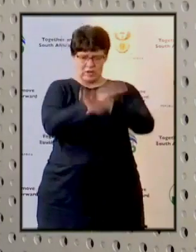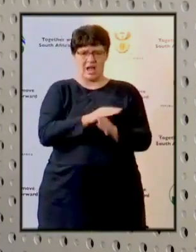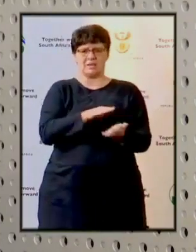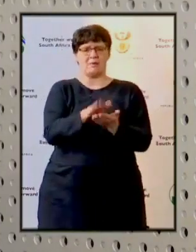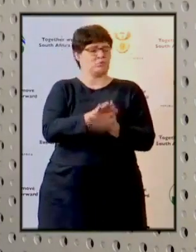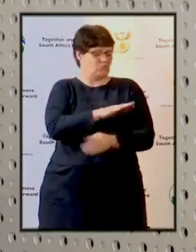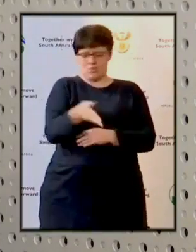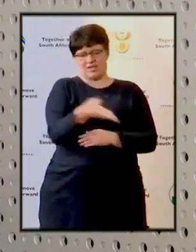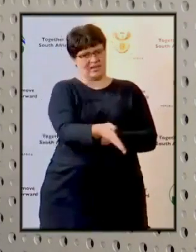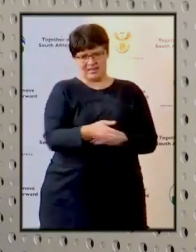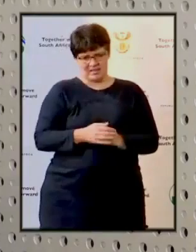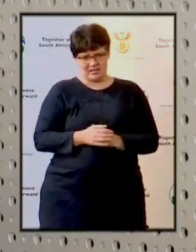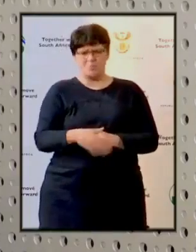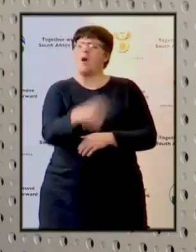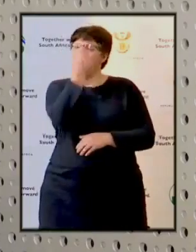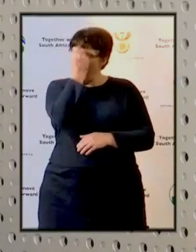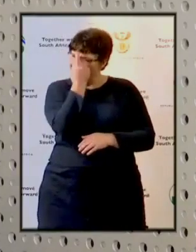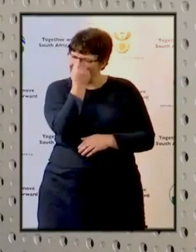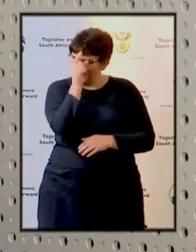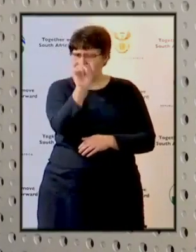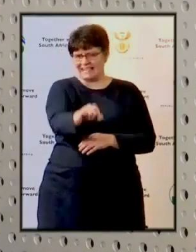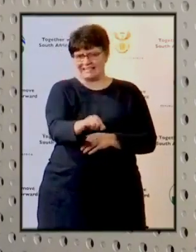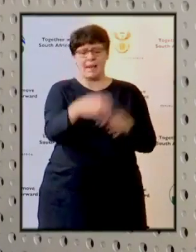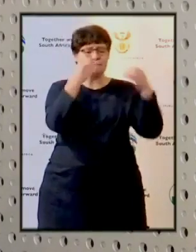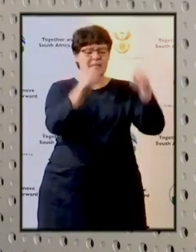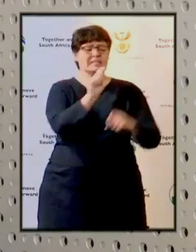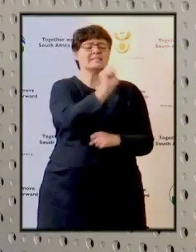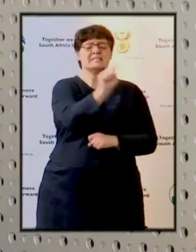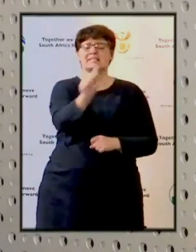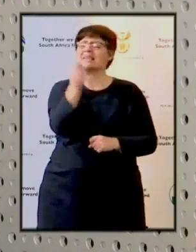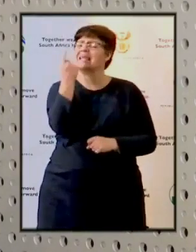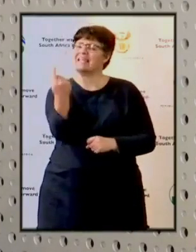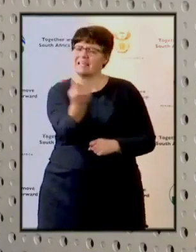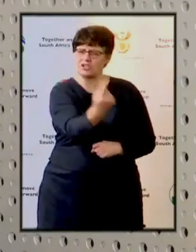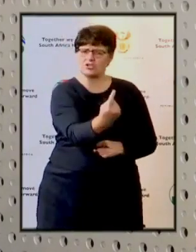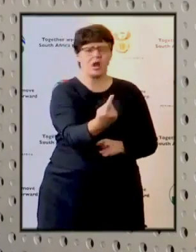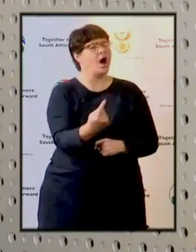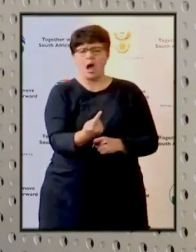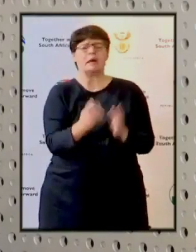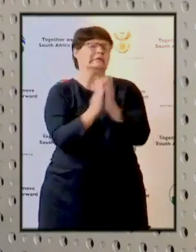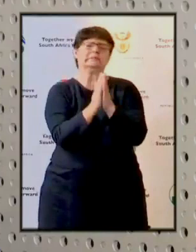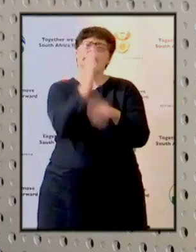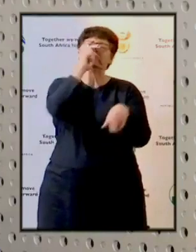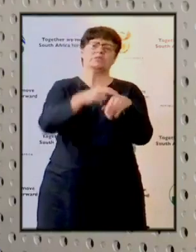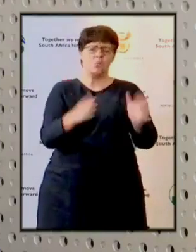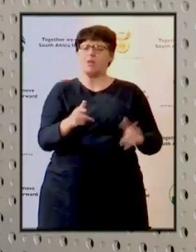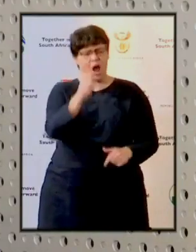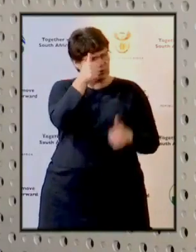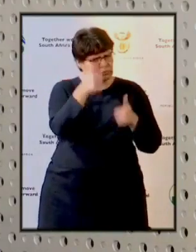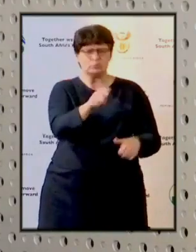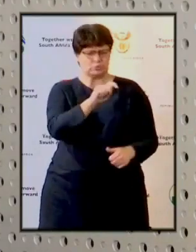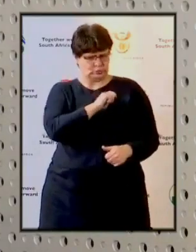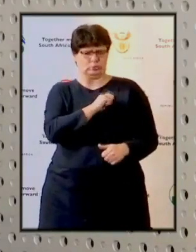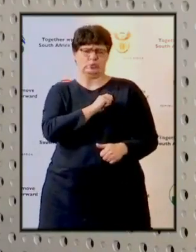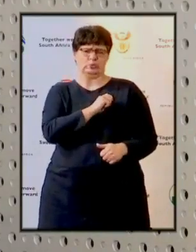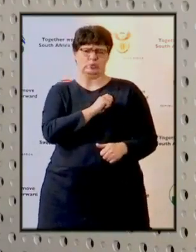there. And we do understand every business in South Africa has got a good case. There's no question about it, because it